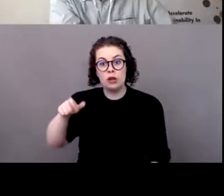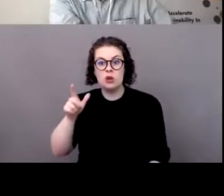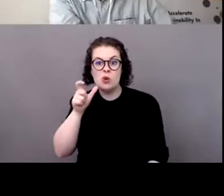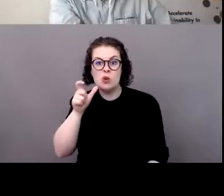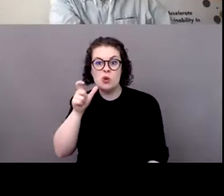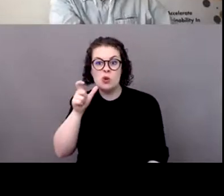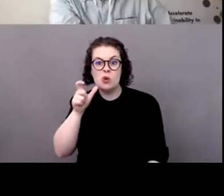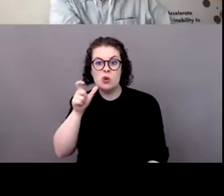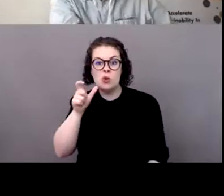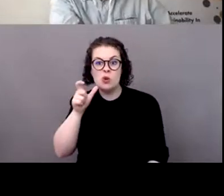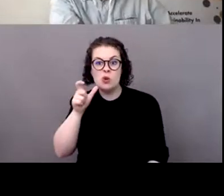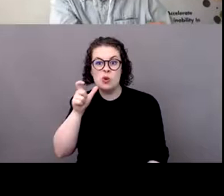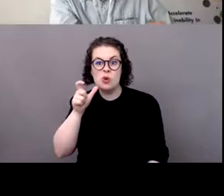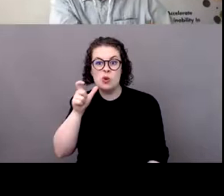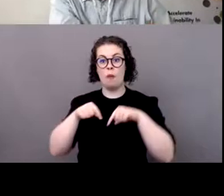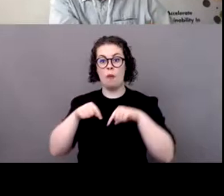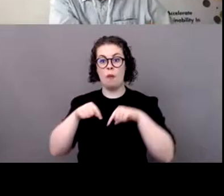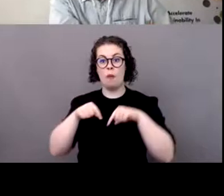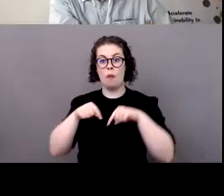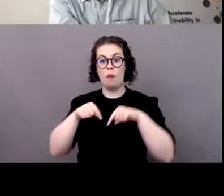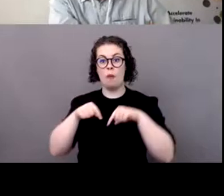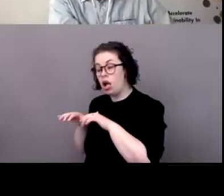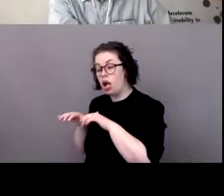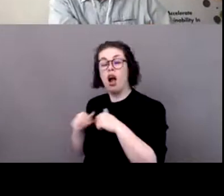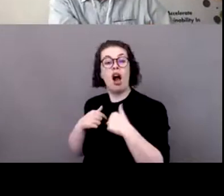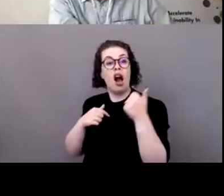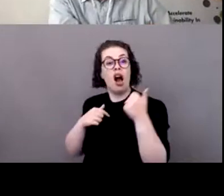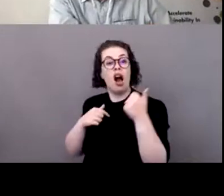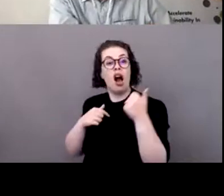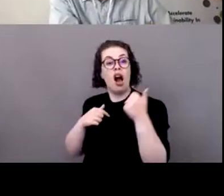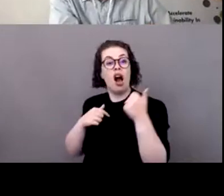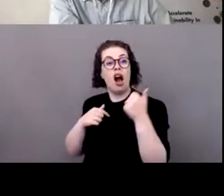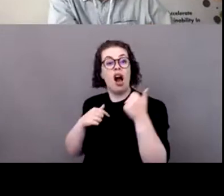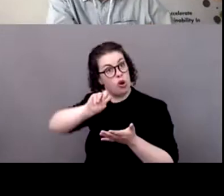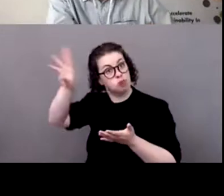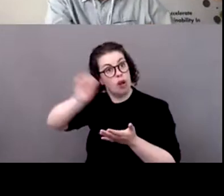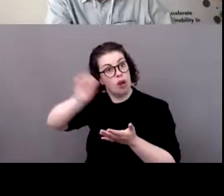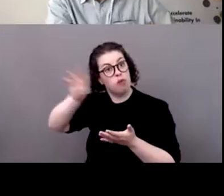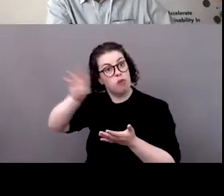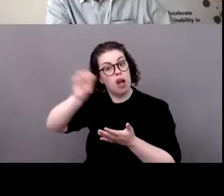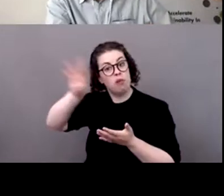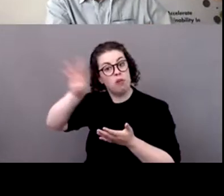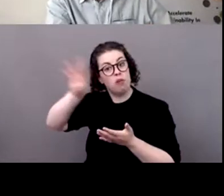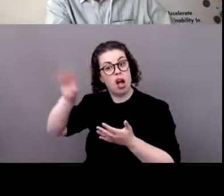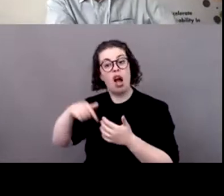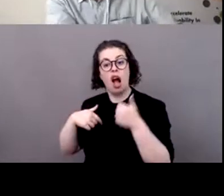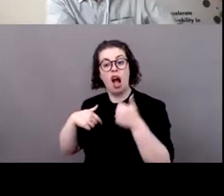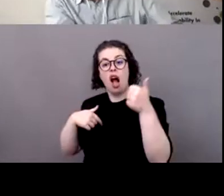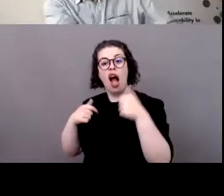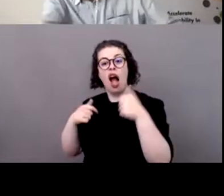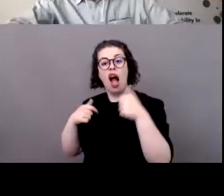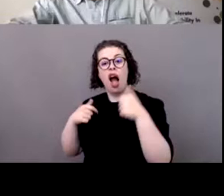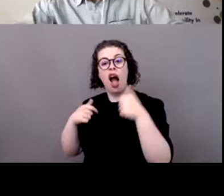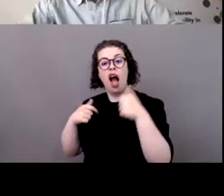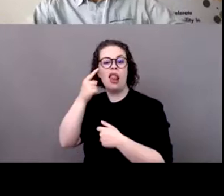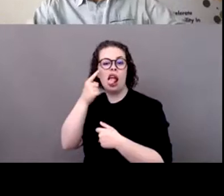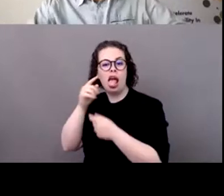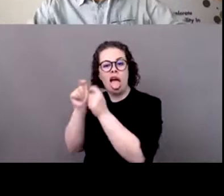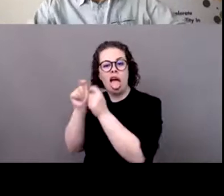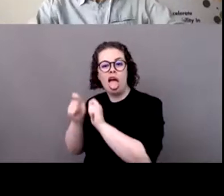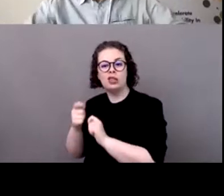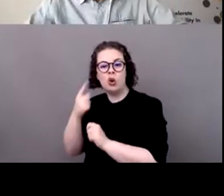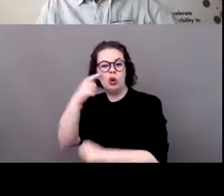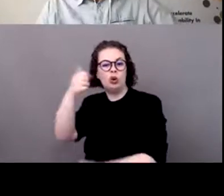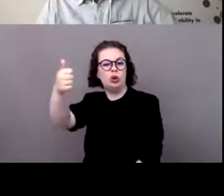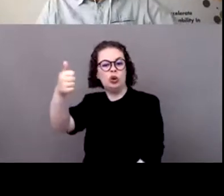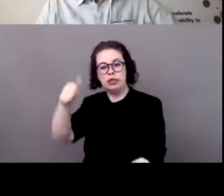on to stay out of trouble. As I think, Stefan, you said it, like some clubs wanted to stay out of trouble. I think if you bring this person in